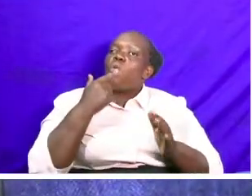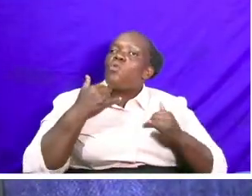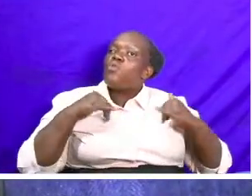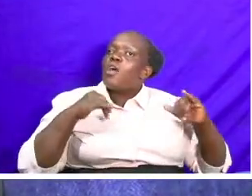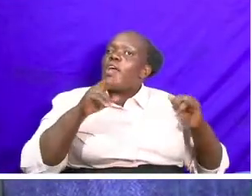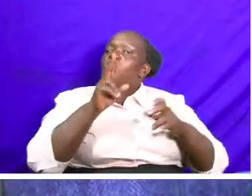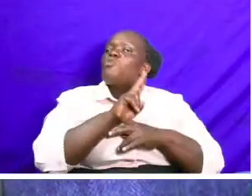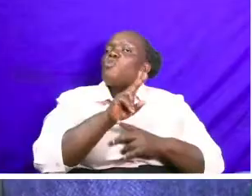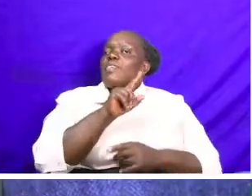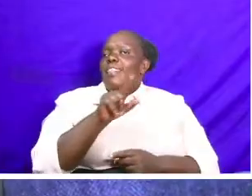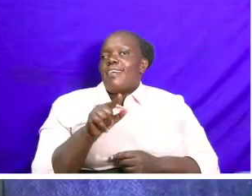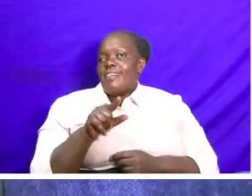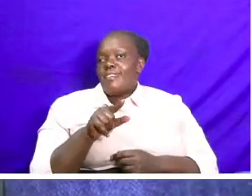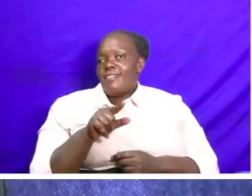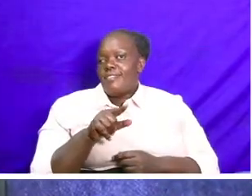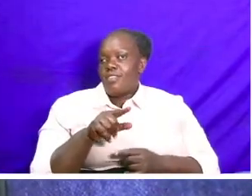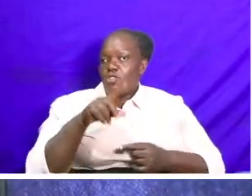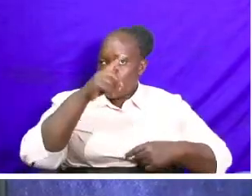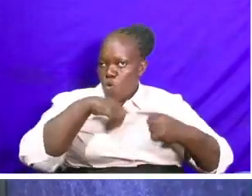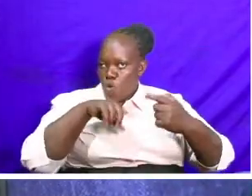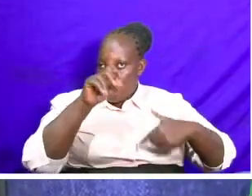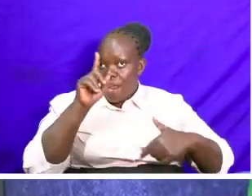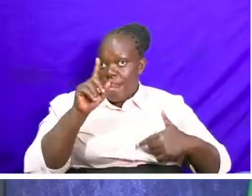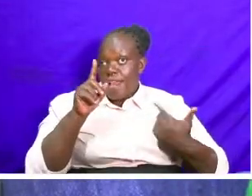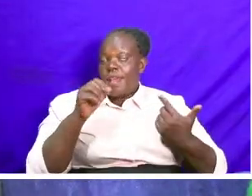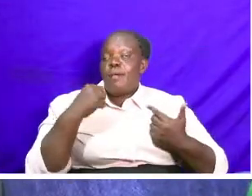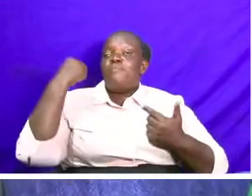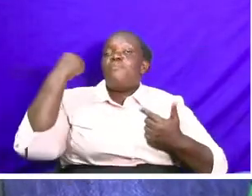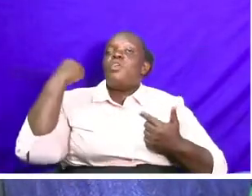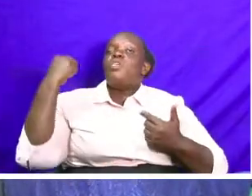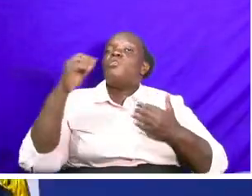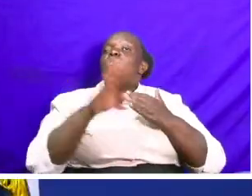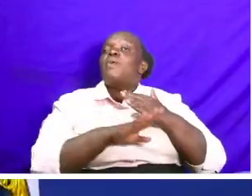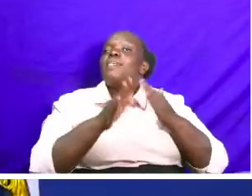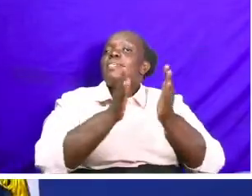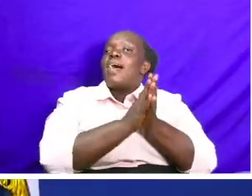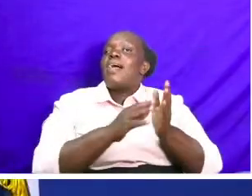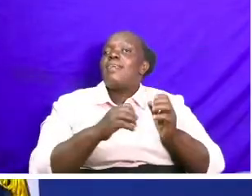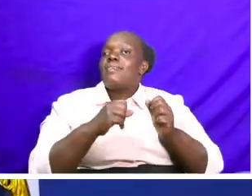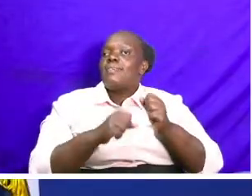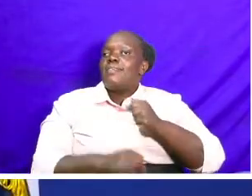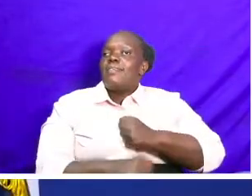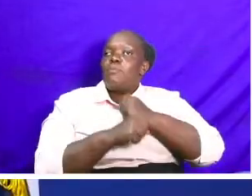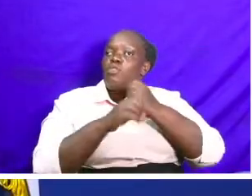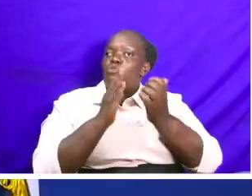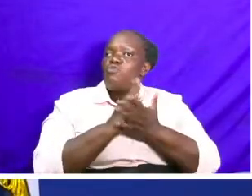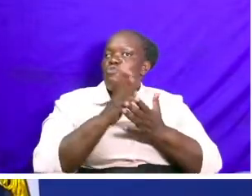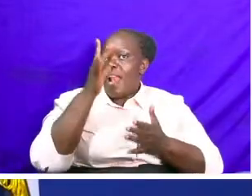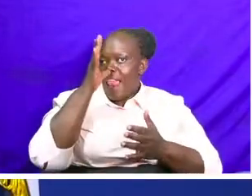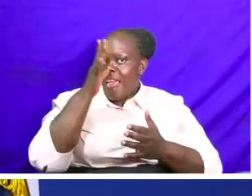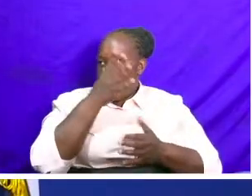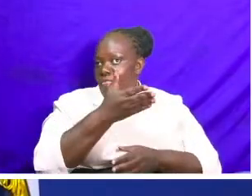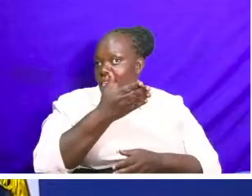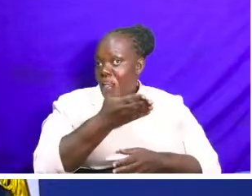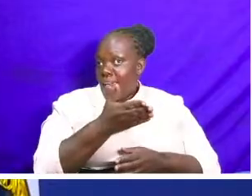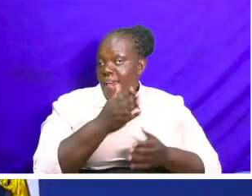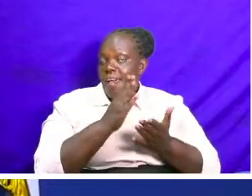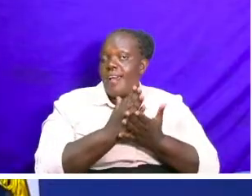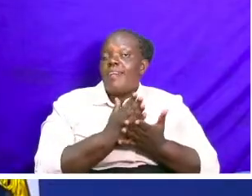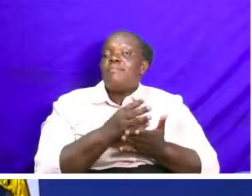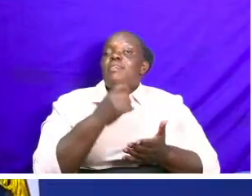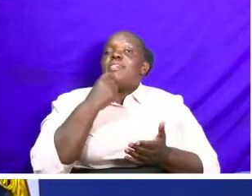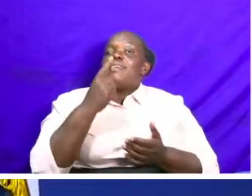to use this to win their political base and support. They are outright liars and